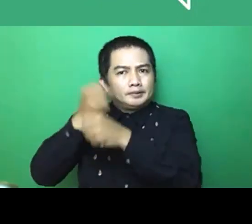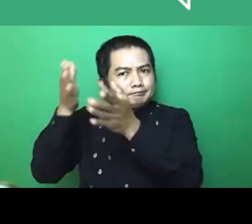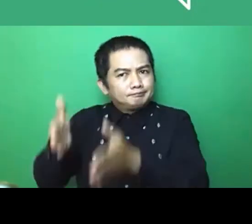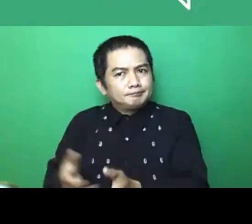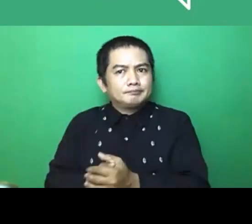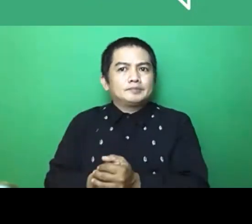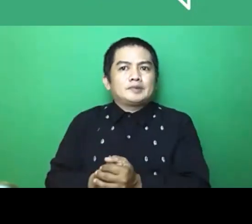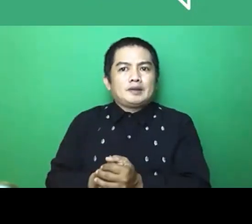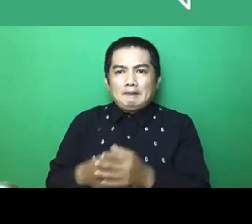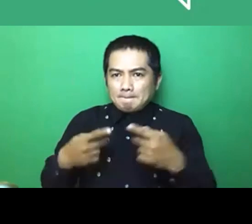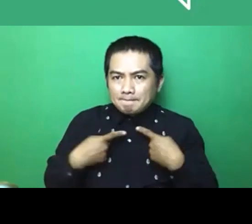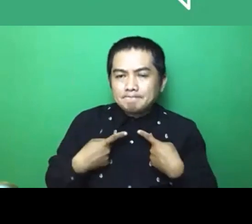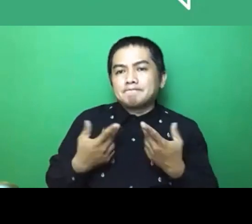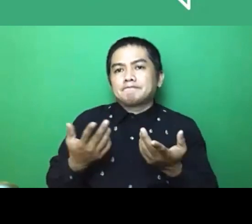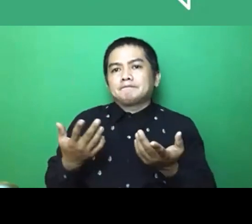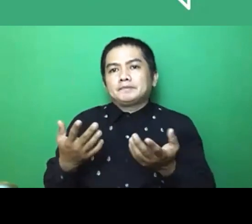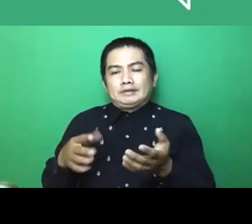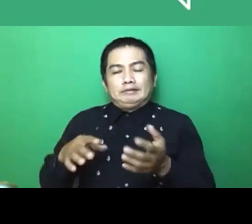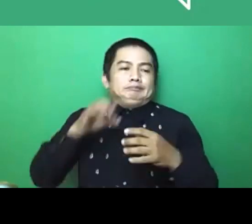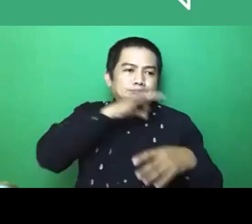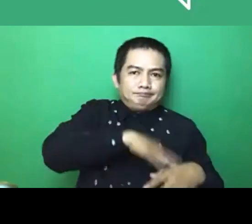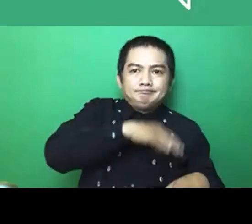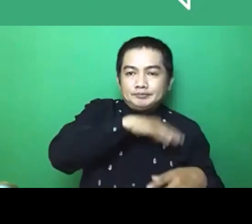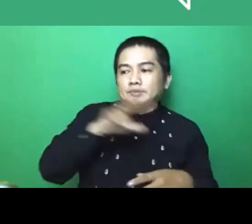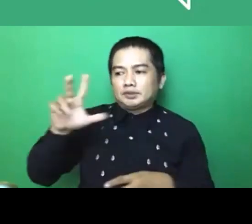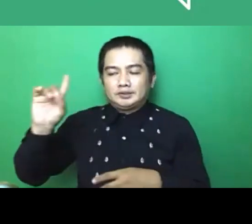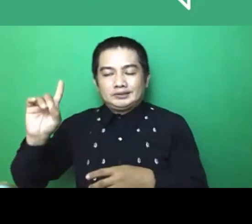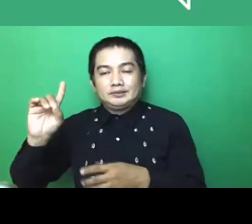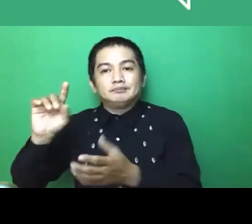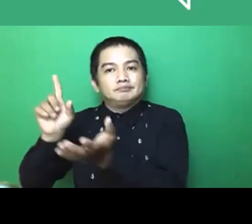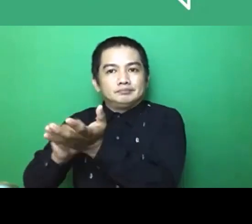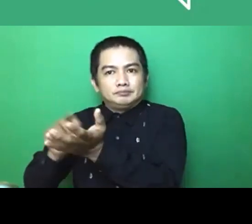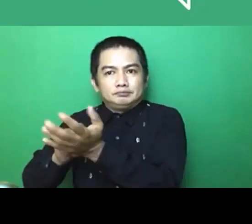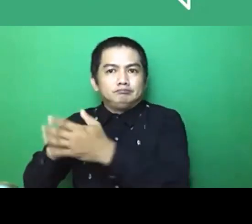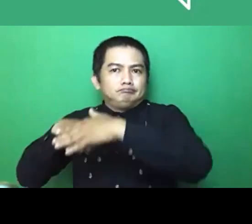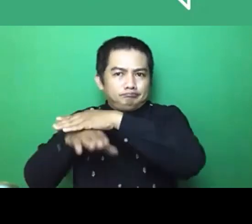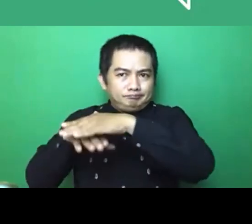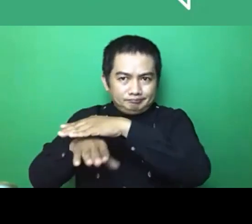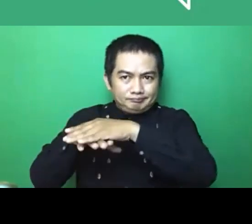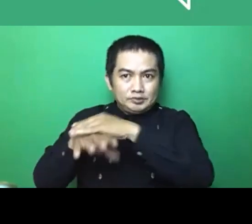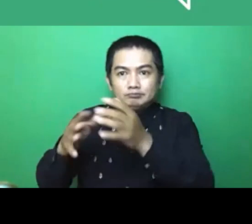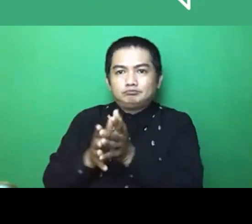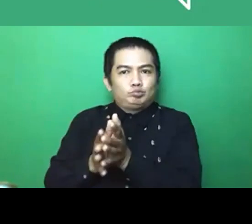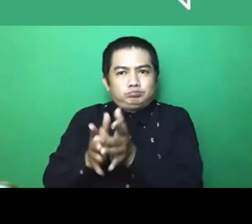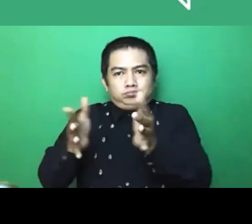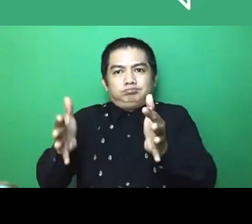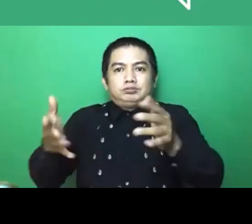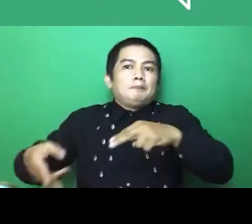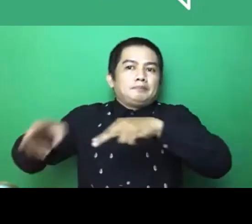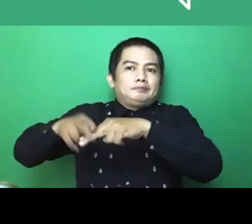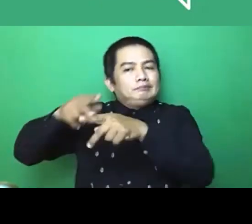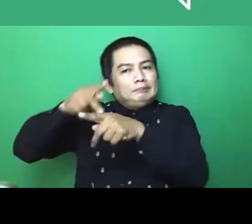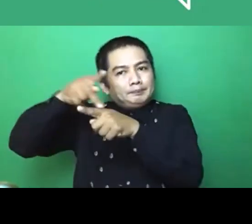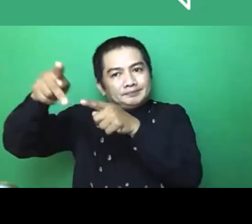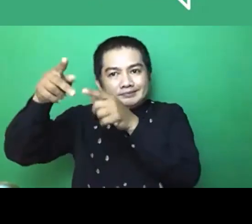where people have printers and they do commissions for 3D printing. So I would say accessibility, because it's growing so much as a professional system,